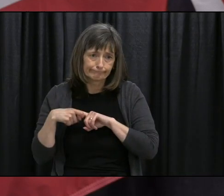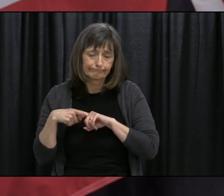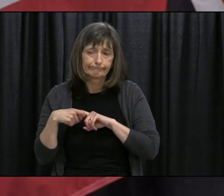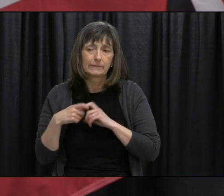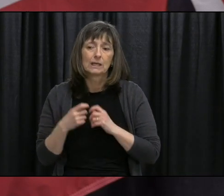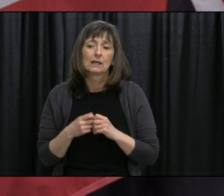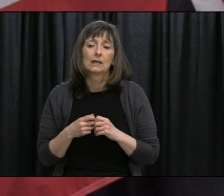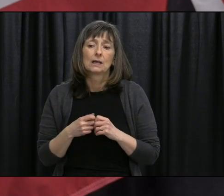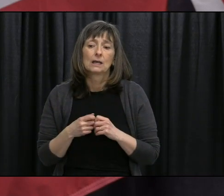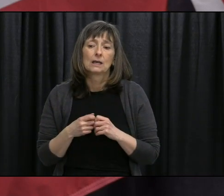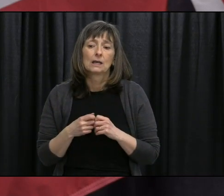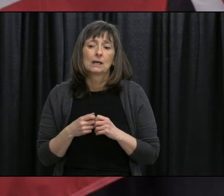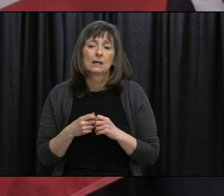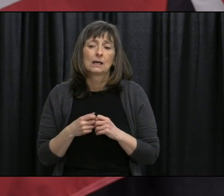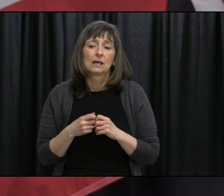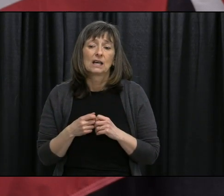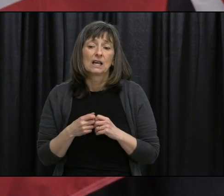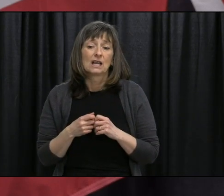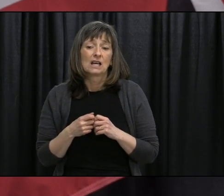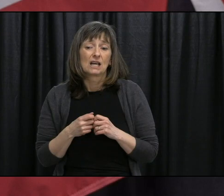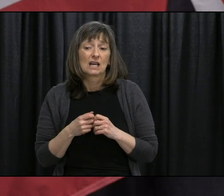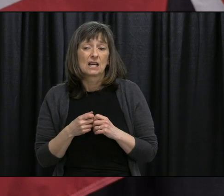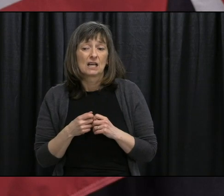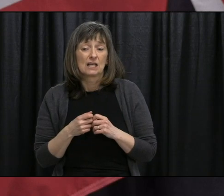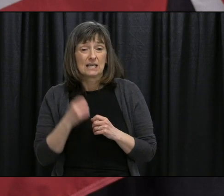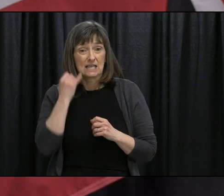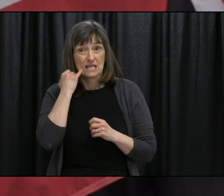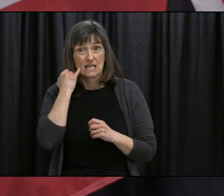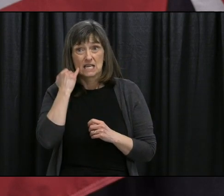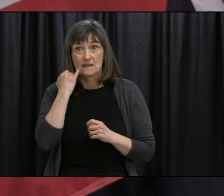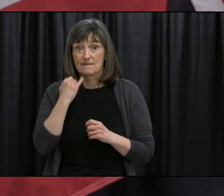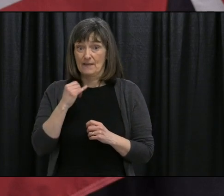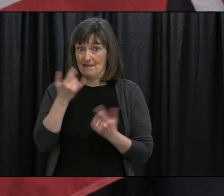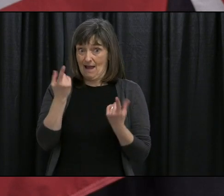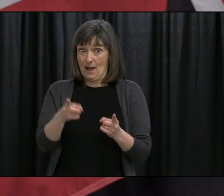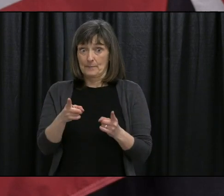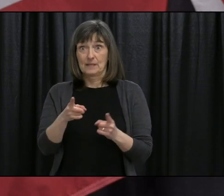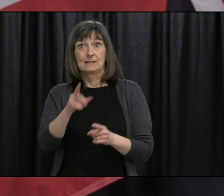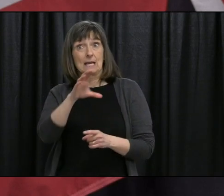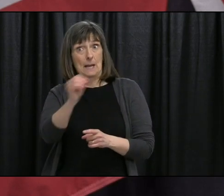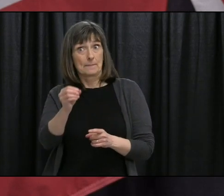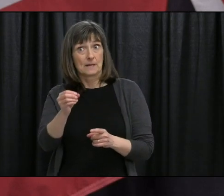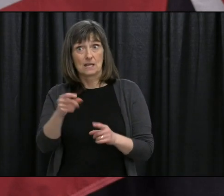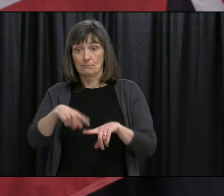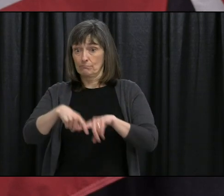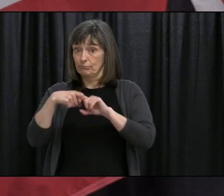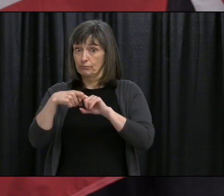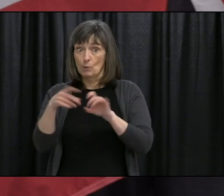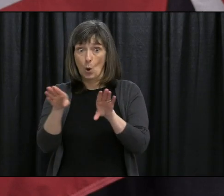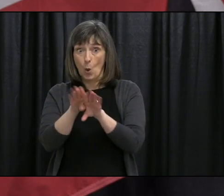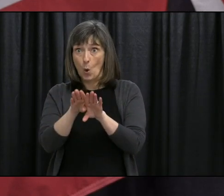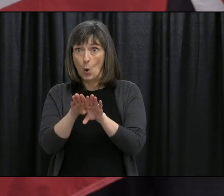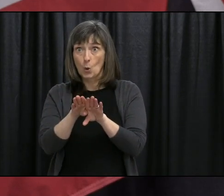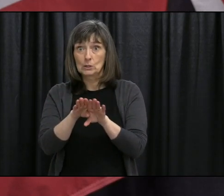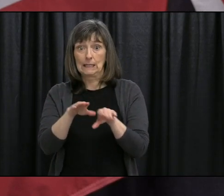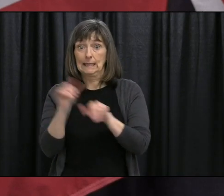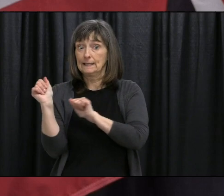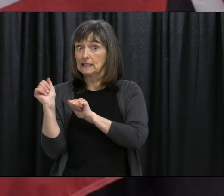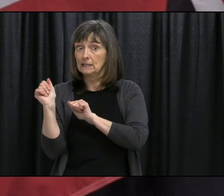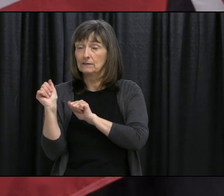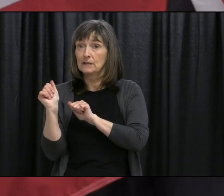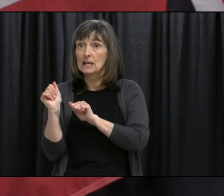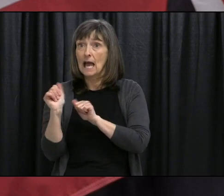bailout or a certain federal bailout, is that the only way out of this situation? And where are you at with talks with Ottawa in terms